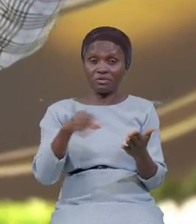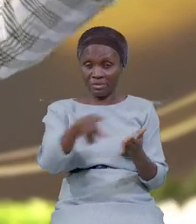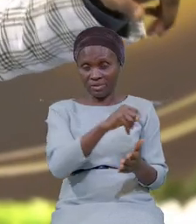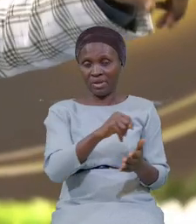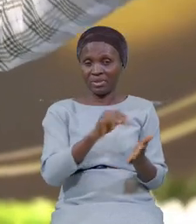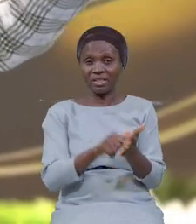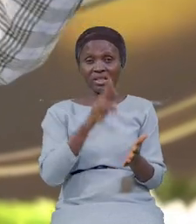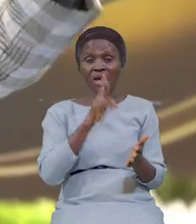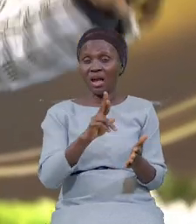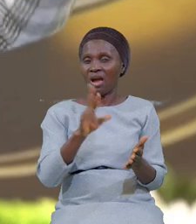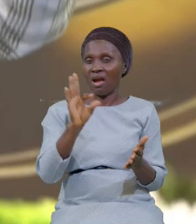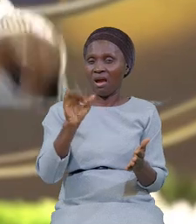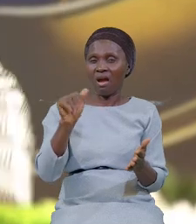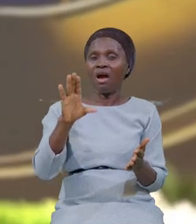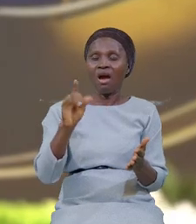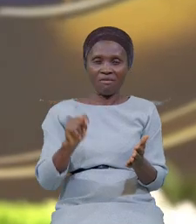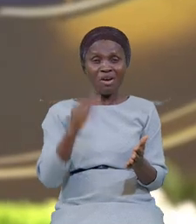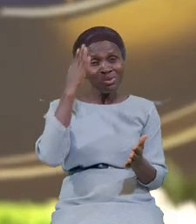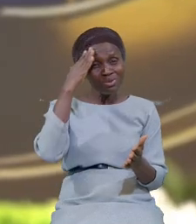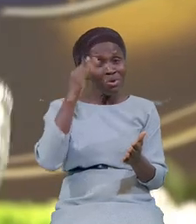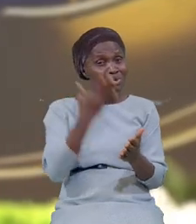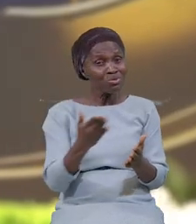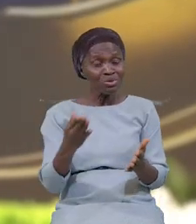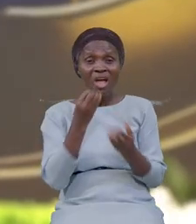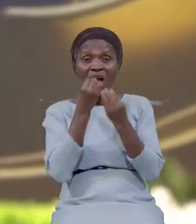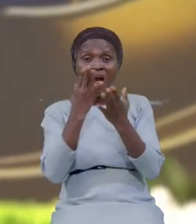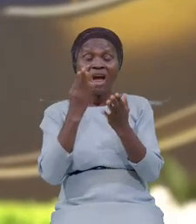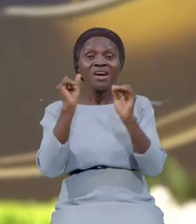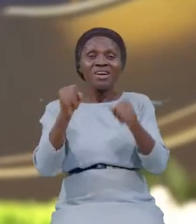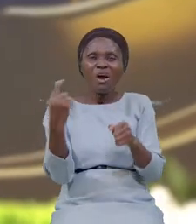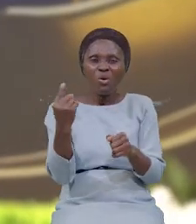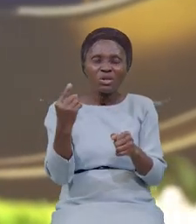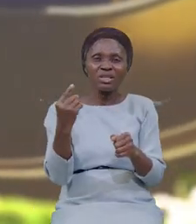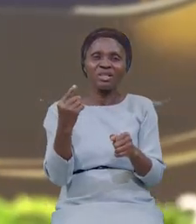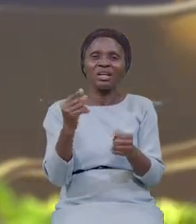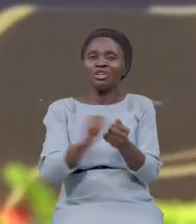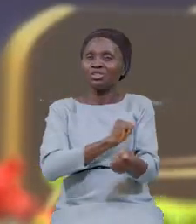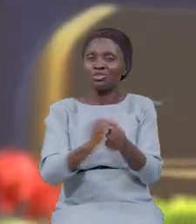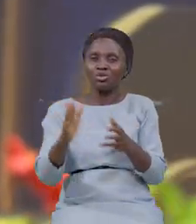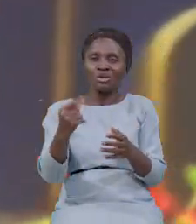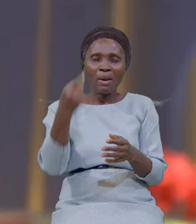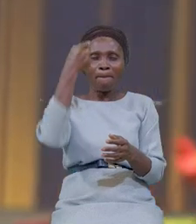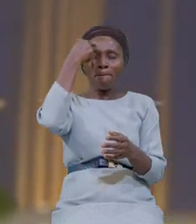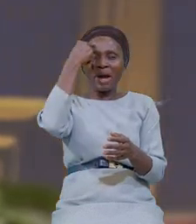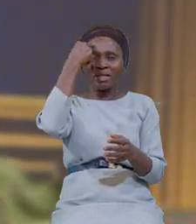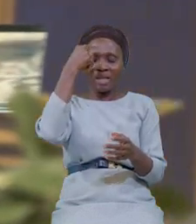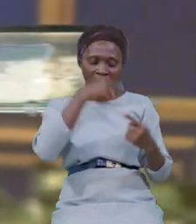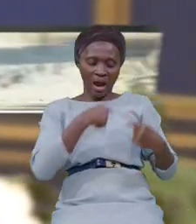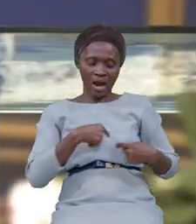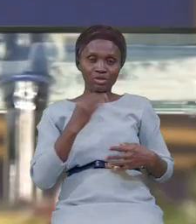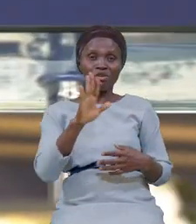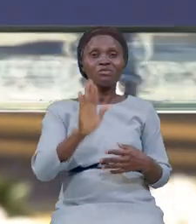the hearts and the minds of your children. And so, as a mother, you will be